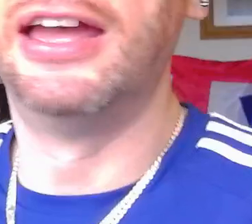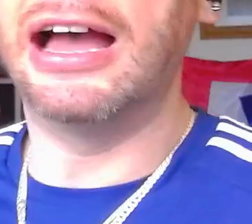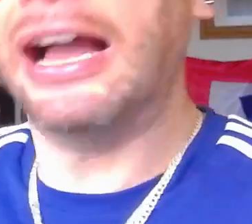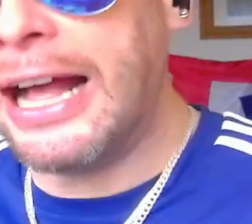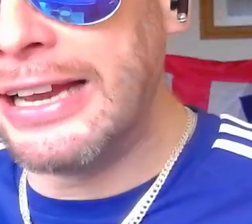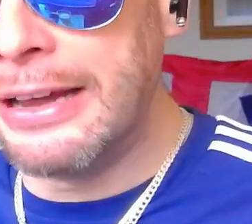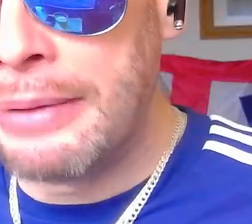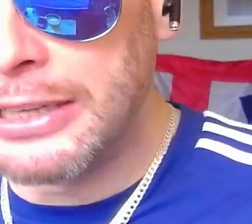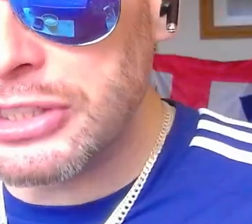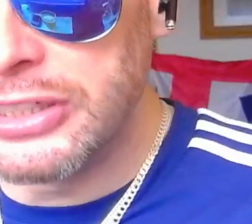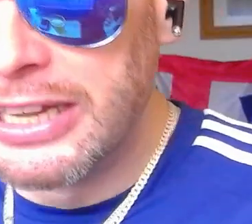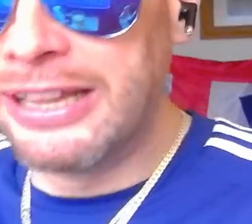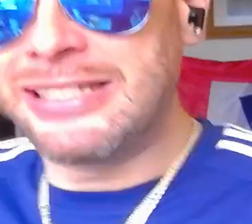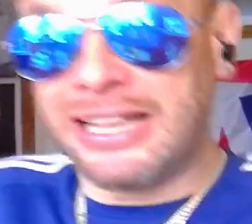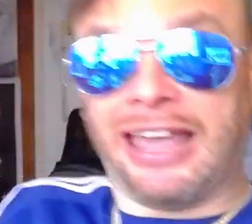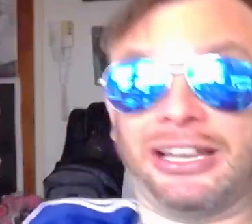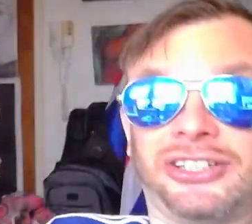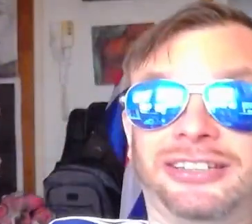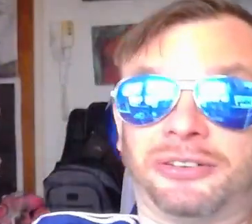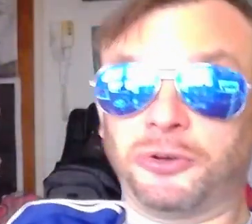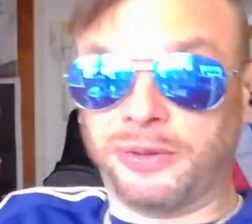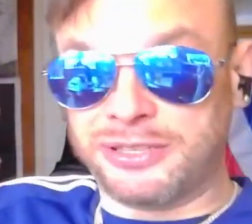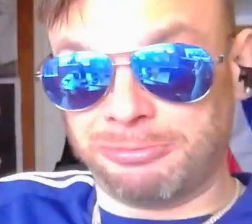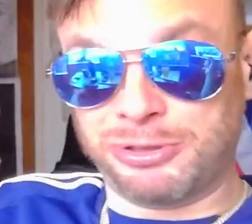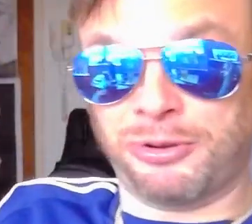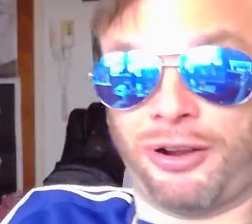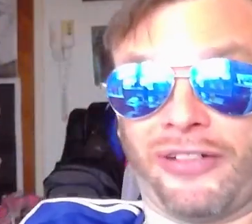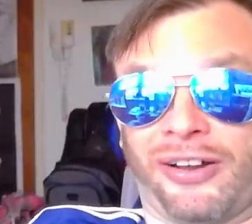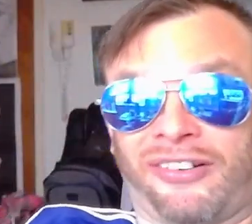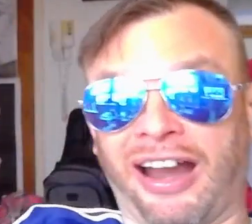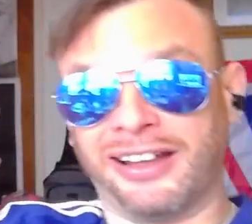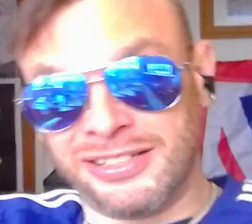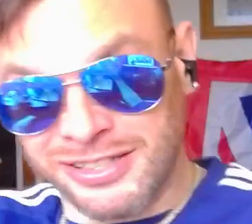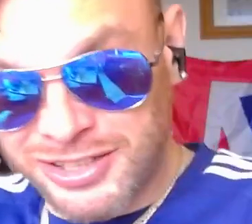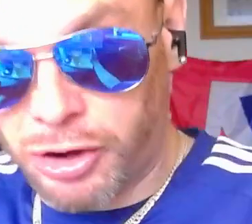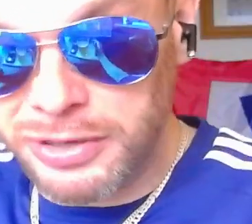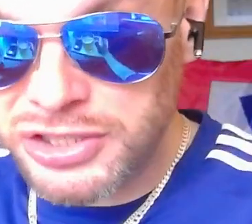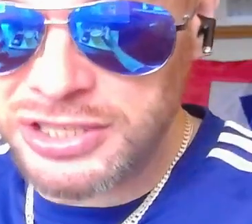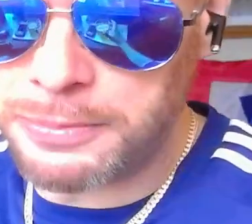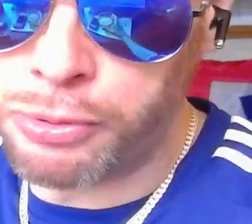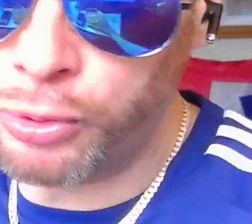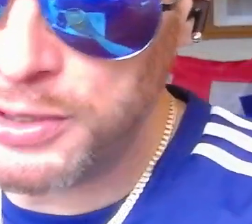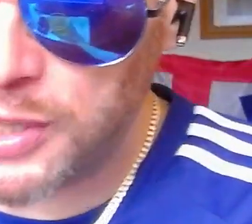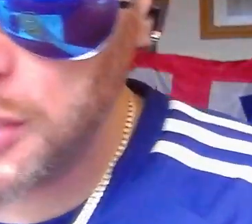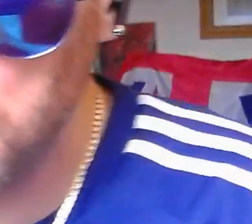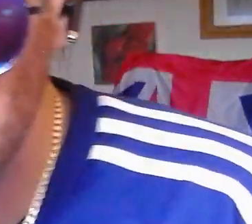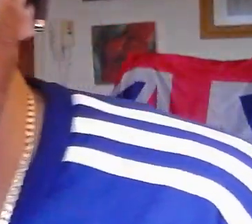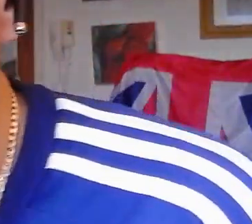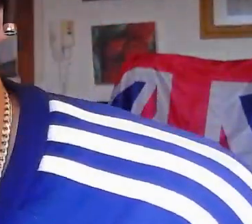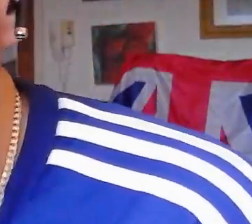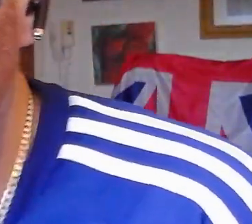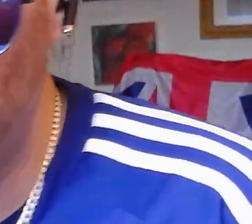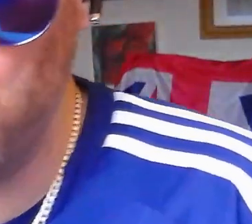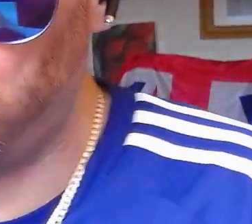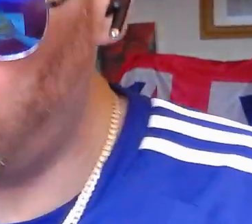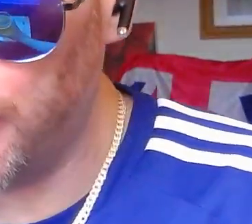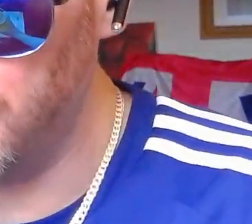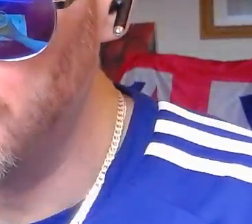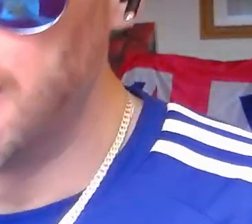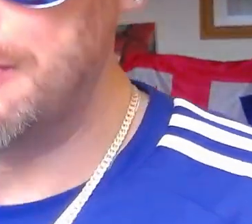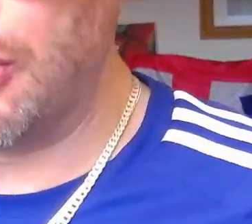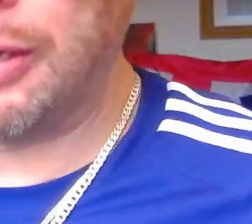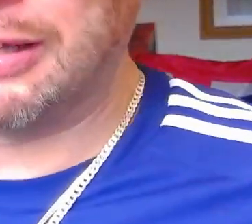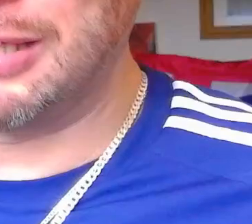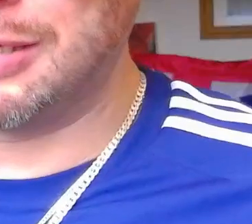fight. I can't imagine this election there no been some sort of a riots or skirmishes at polling stations and all that. People's